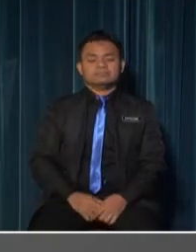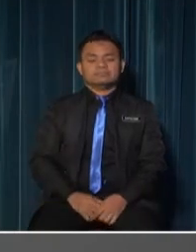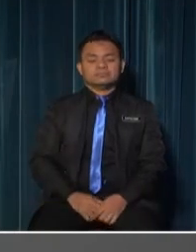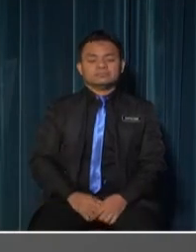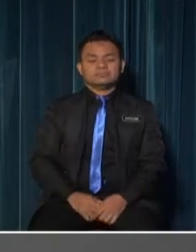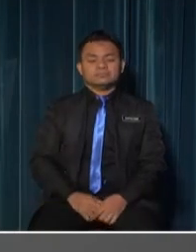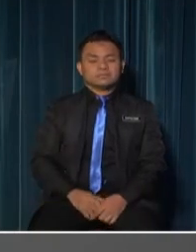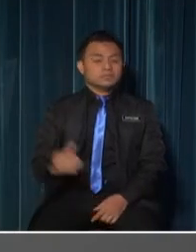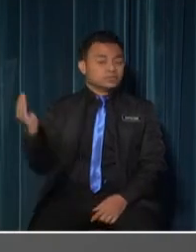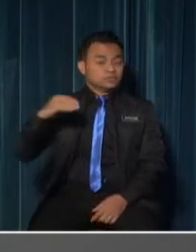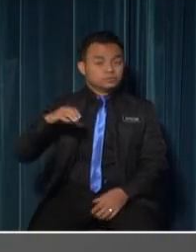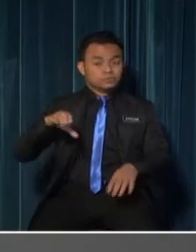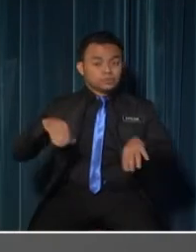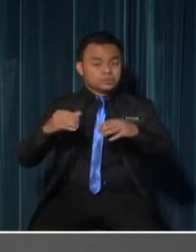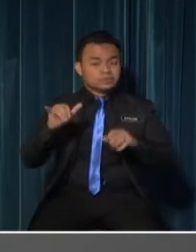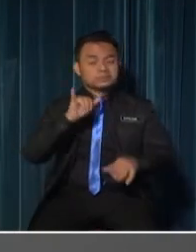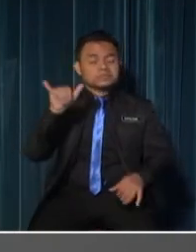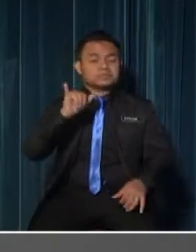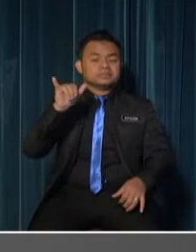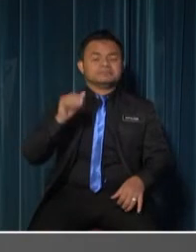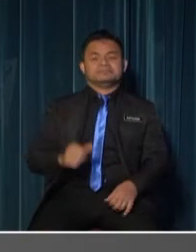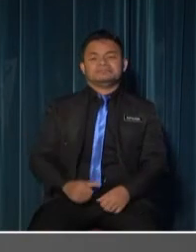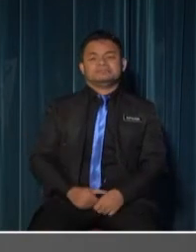Let's do this together.